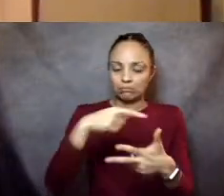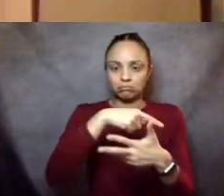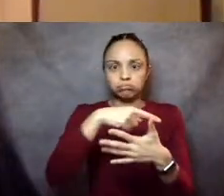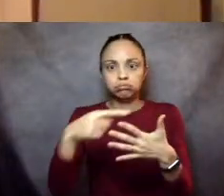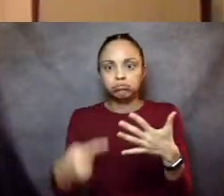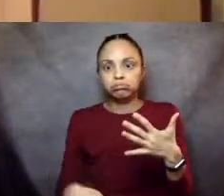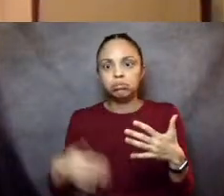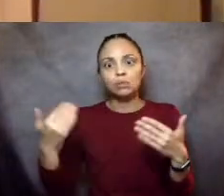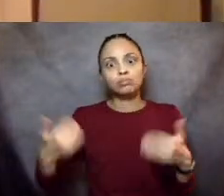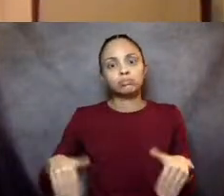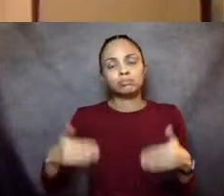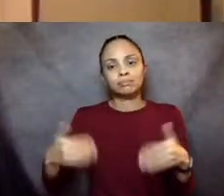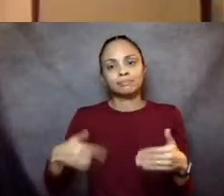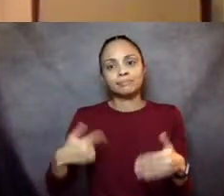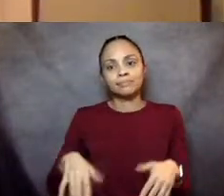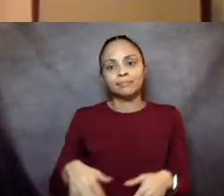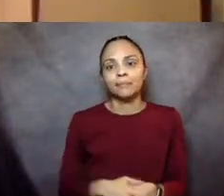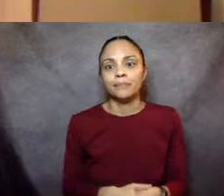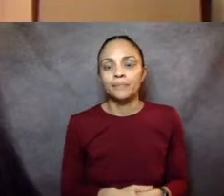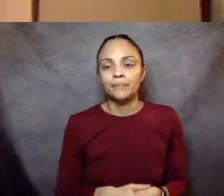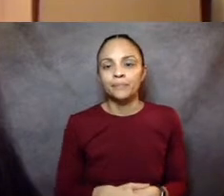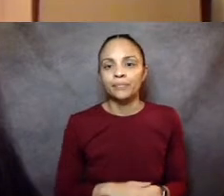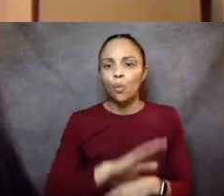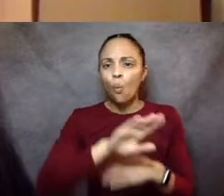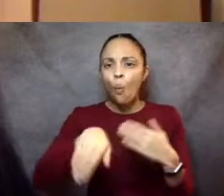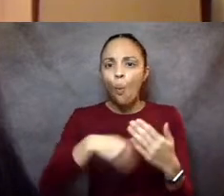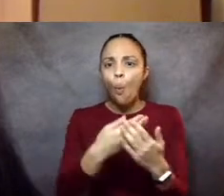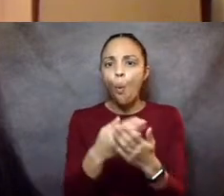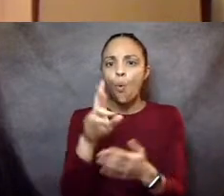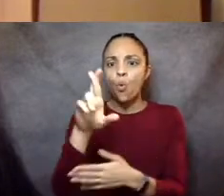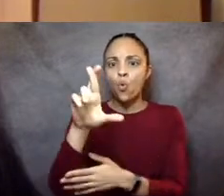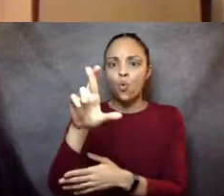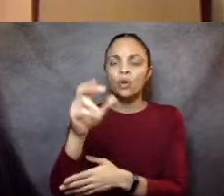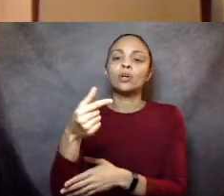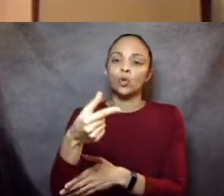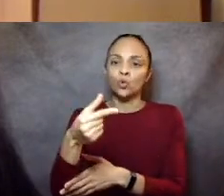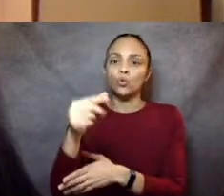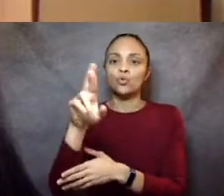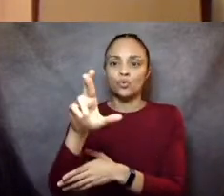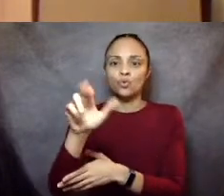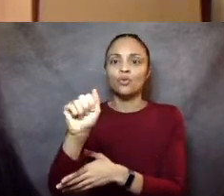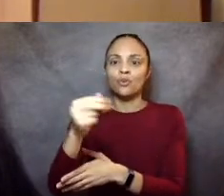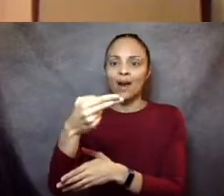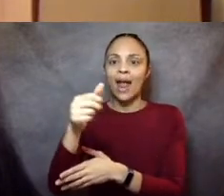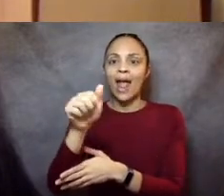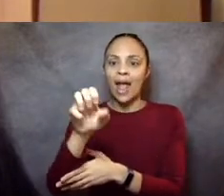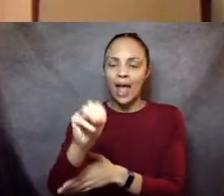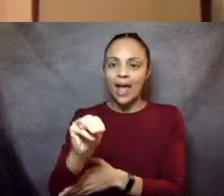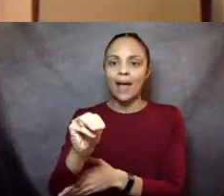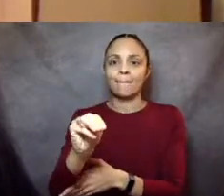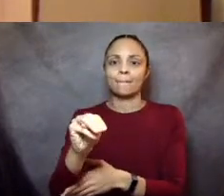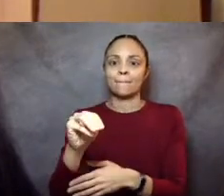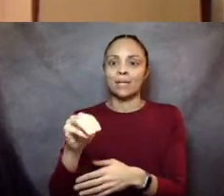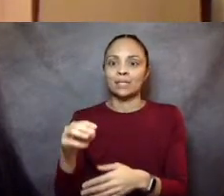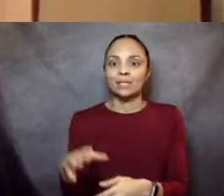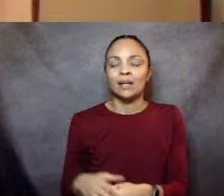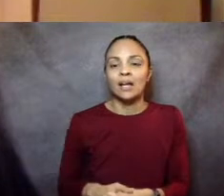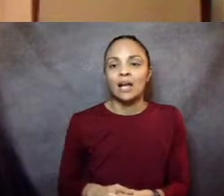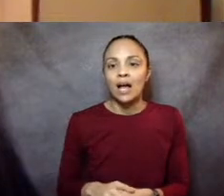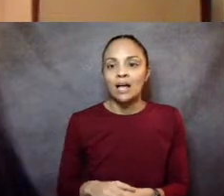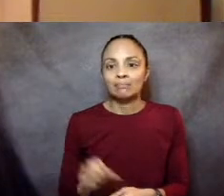Corvino. The entire Graham faculty was our teachers, Donnie